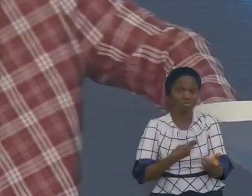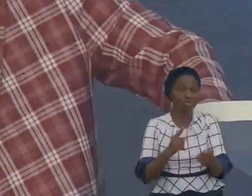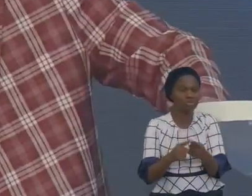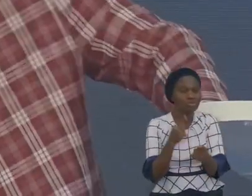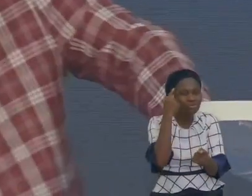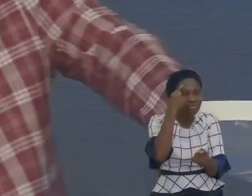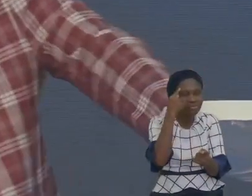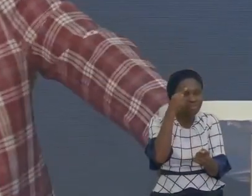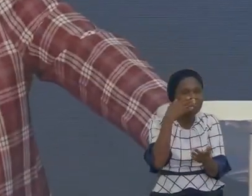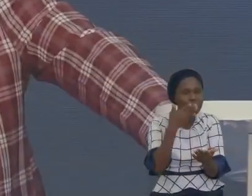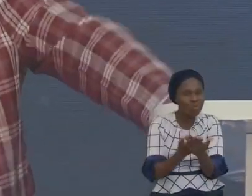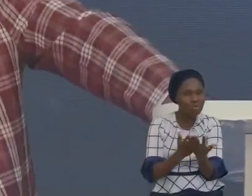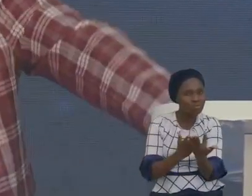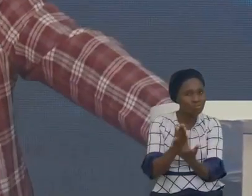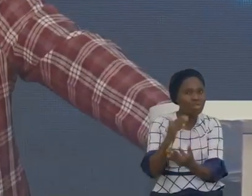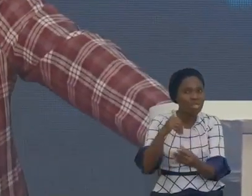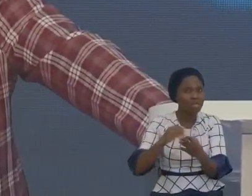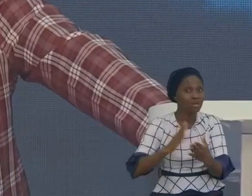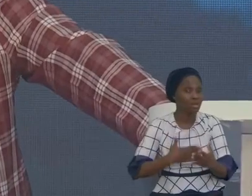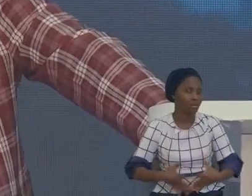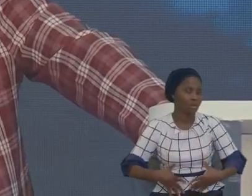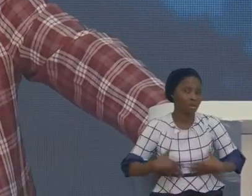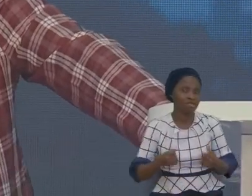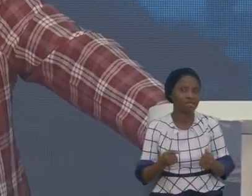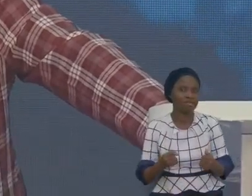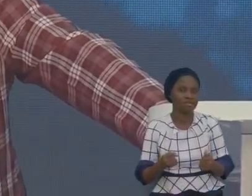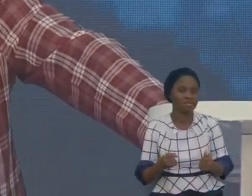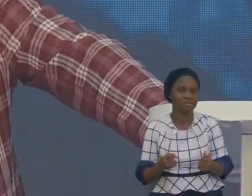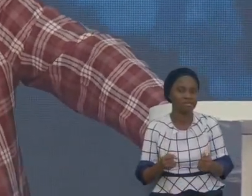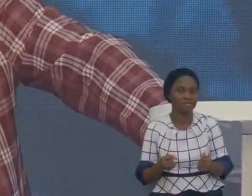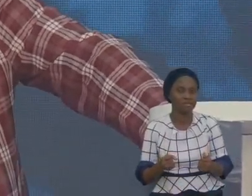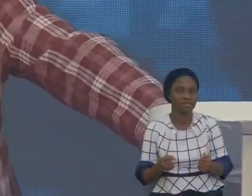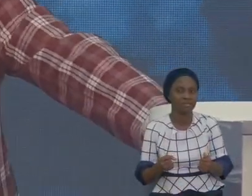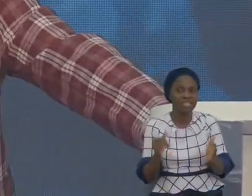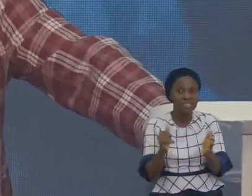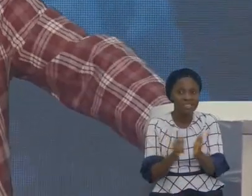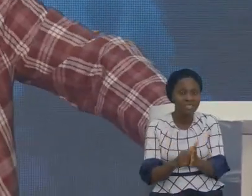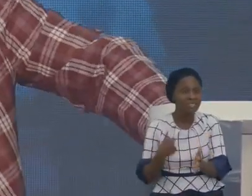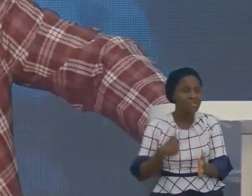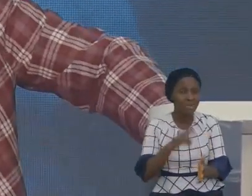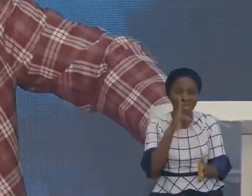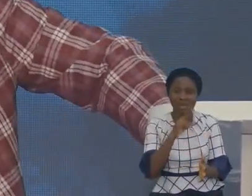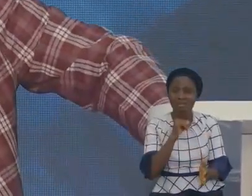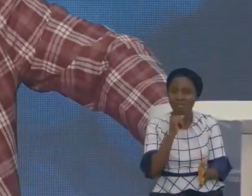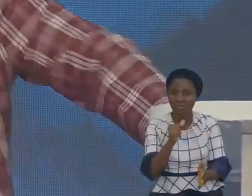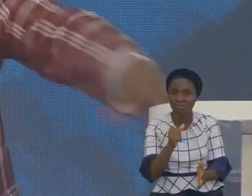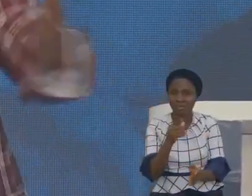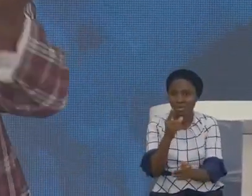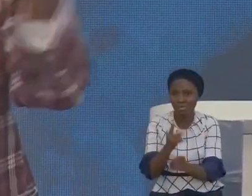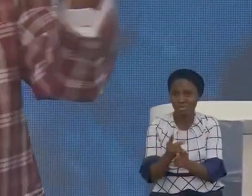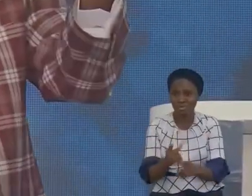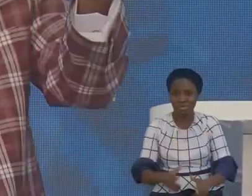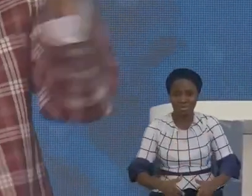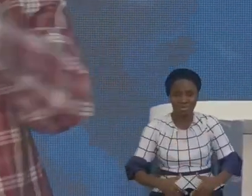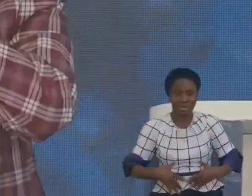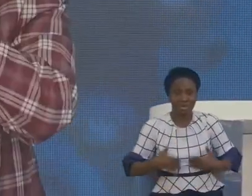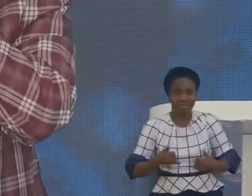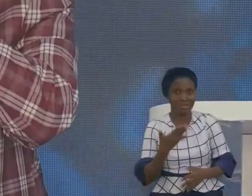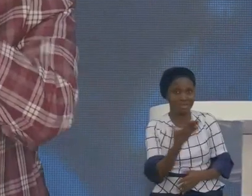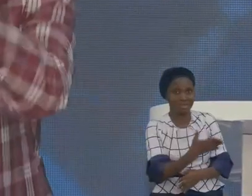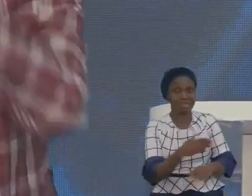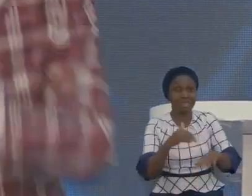that we're not just living there at the same level, doing the same thing, merry going round, and